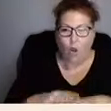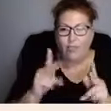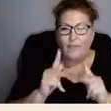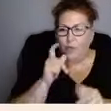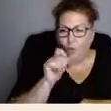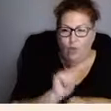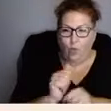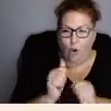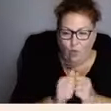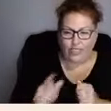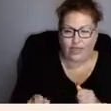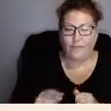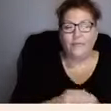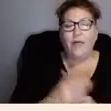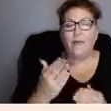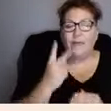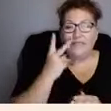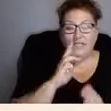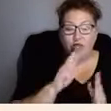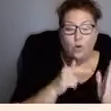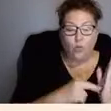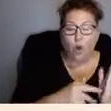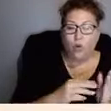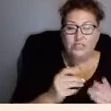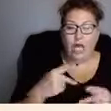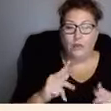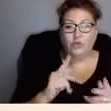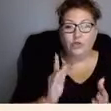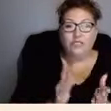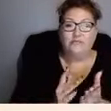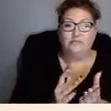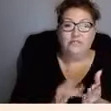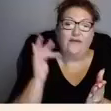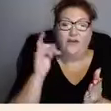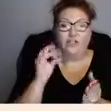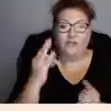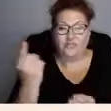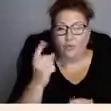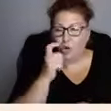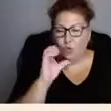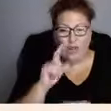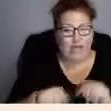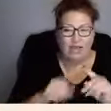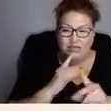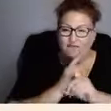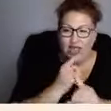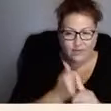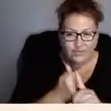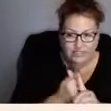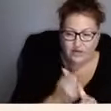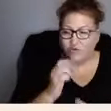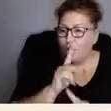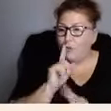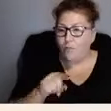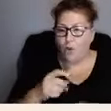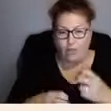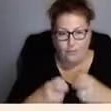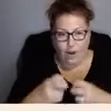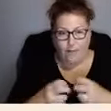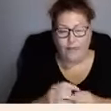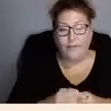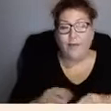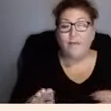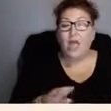their role as an opportunity to take advantage of someone who may not be able to defend themselves or report the problem. Behavior of caregivers